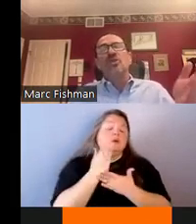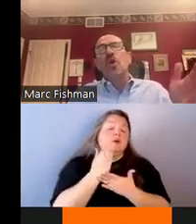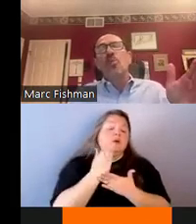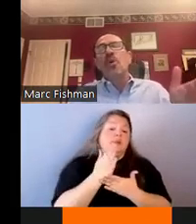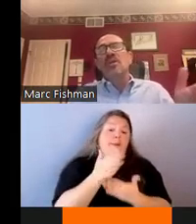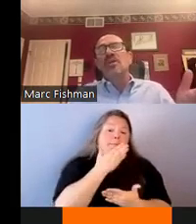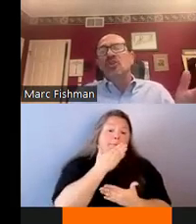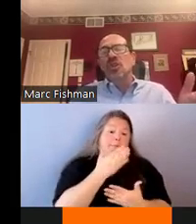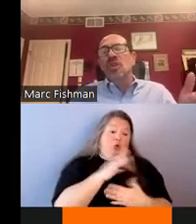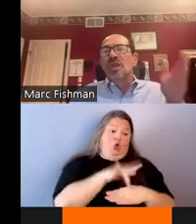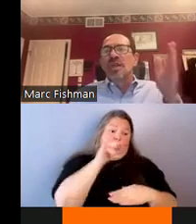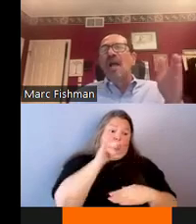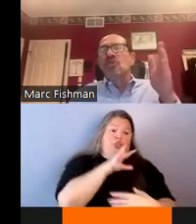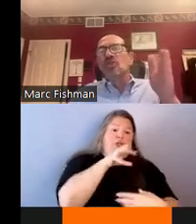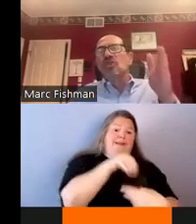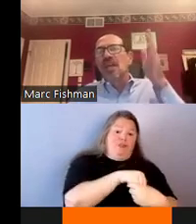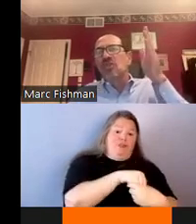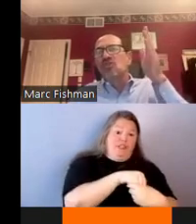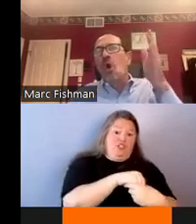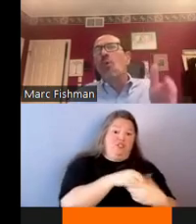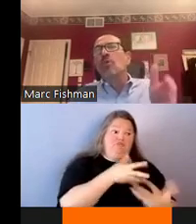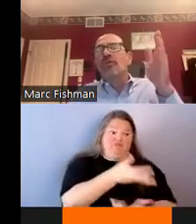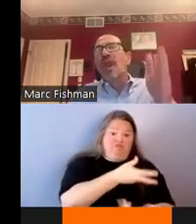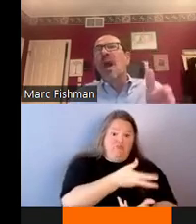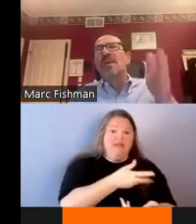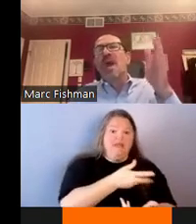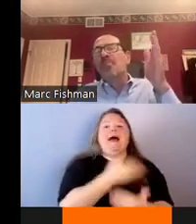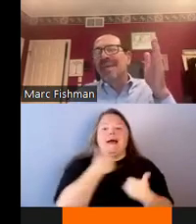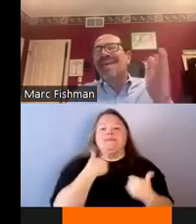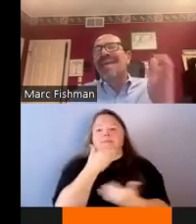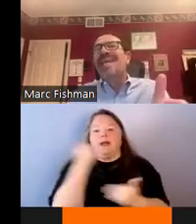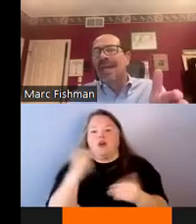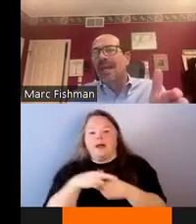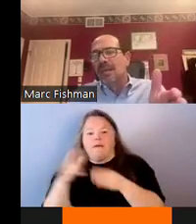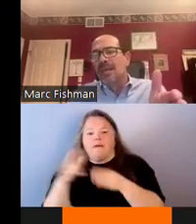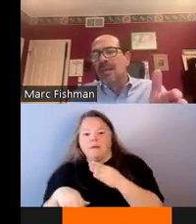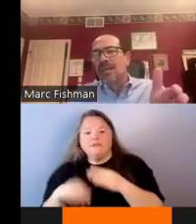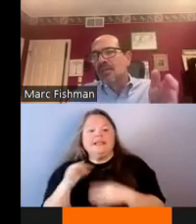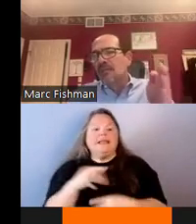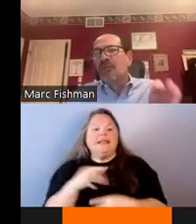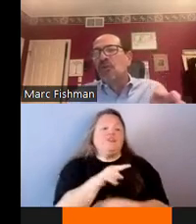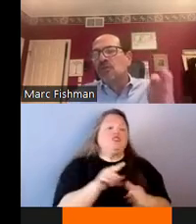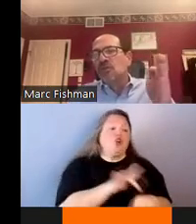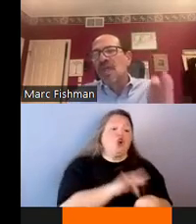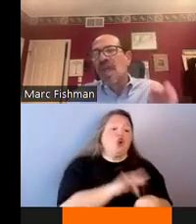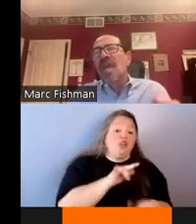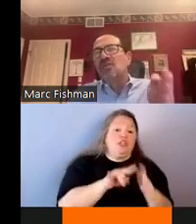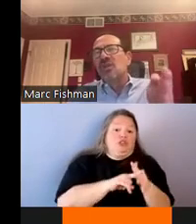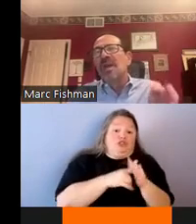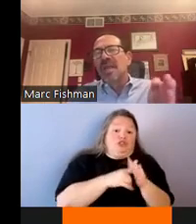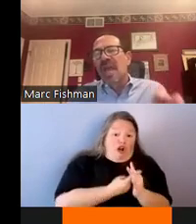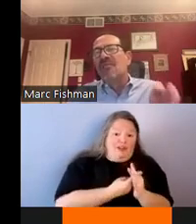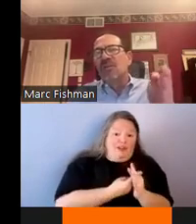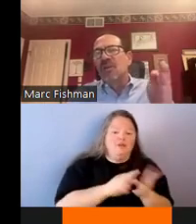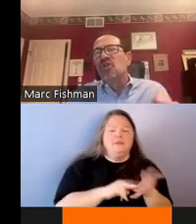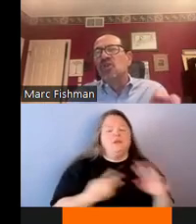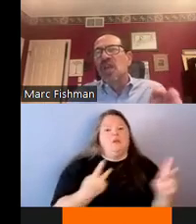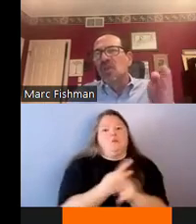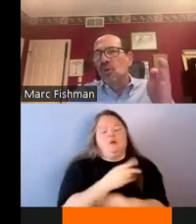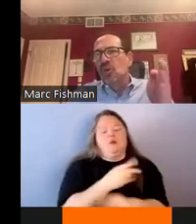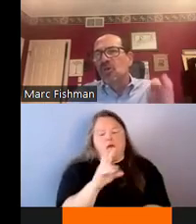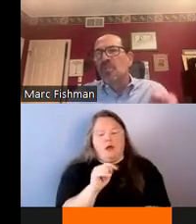we want to see opioid addiction not just as its own phenomena beginning the first day somebody